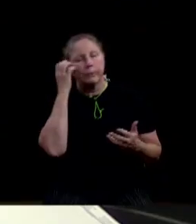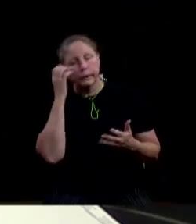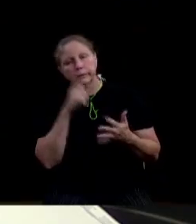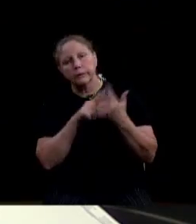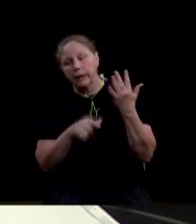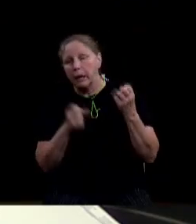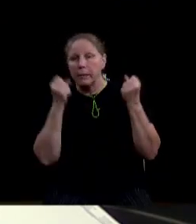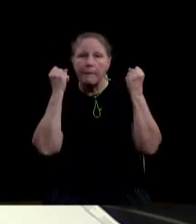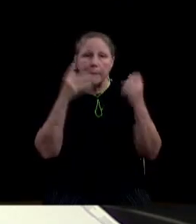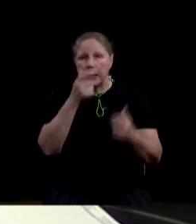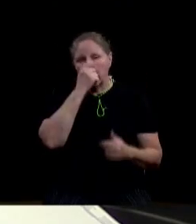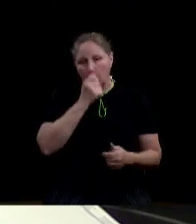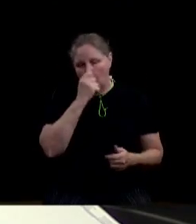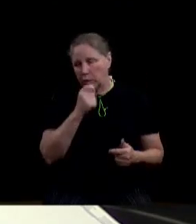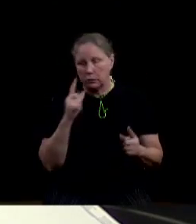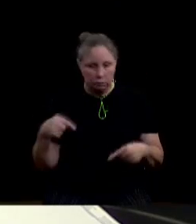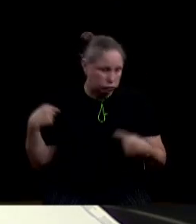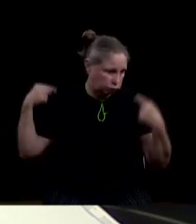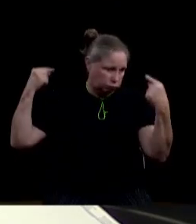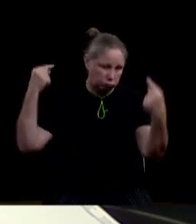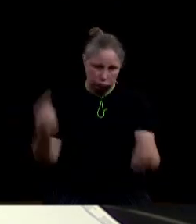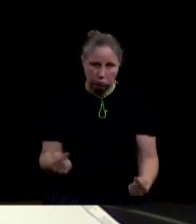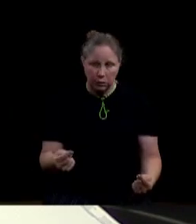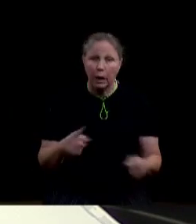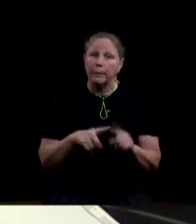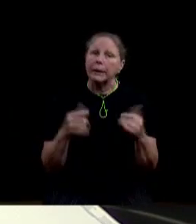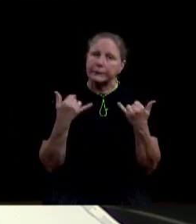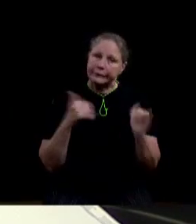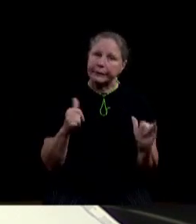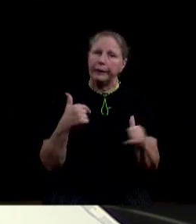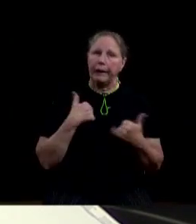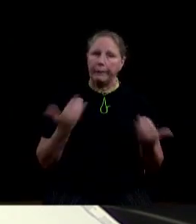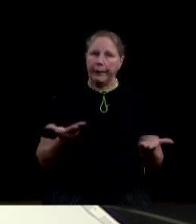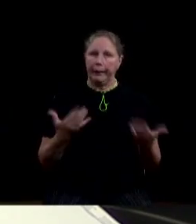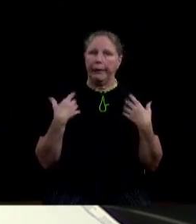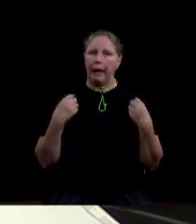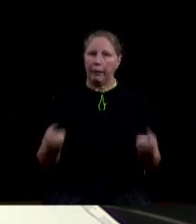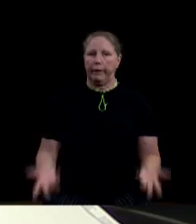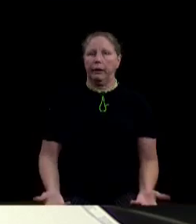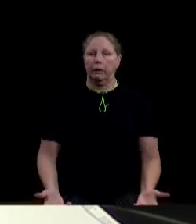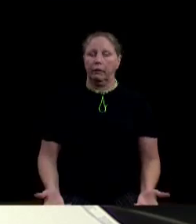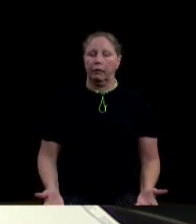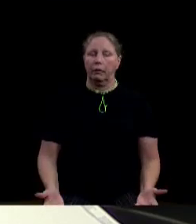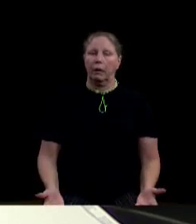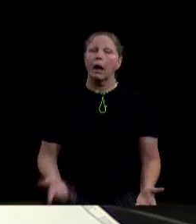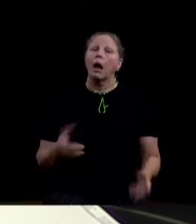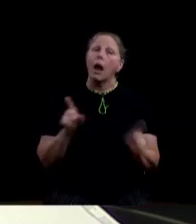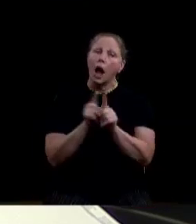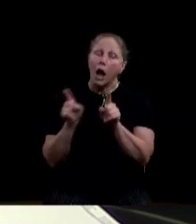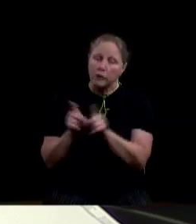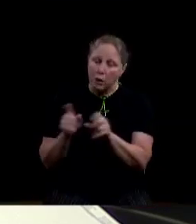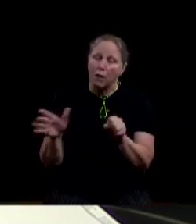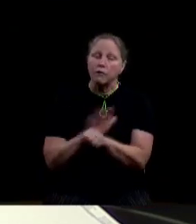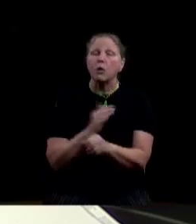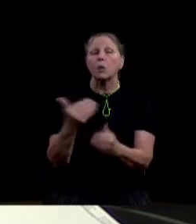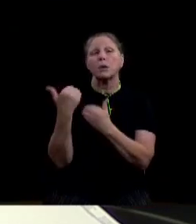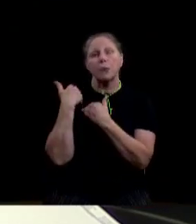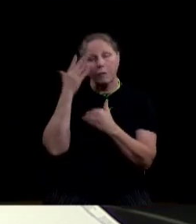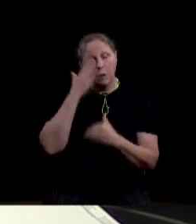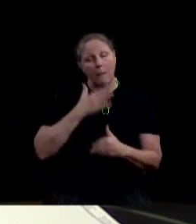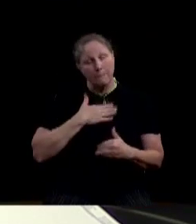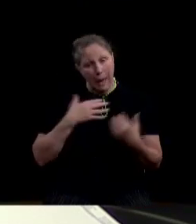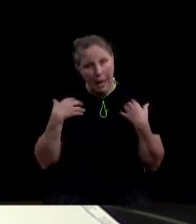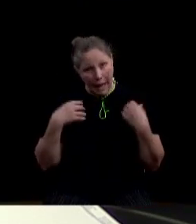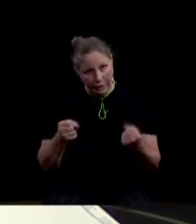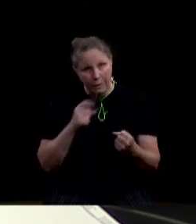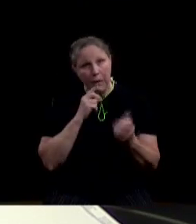but yet I'm still healthy as an ox. I also take full responsibility for my health by making sure that if I fall ill to